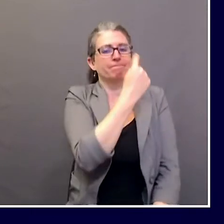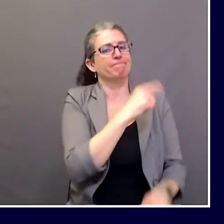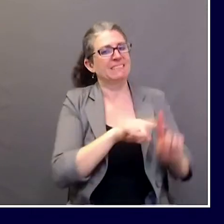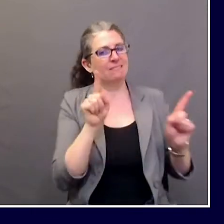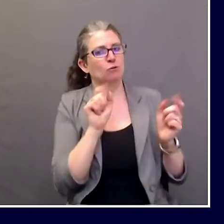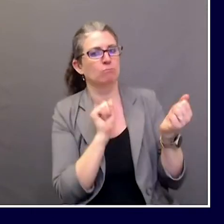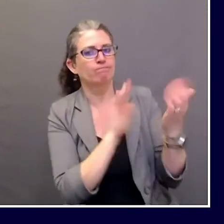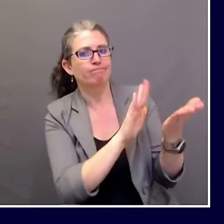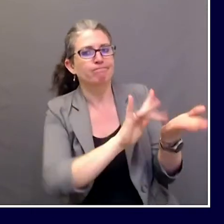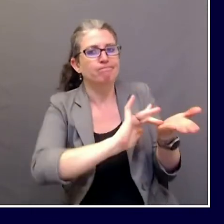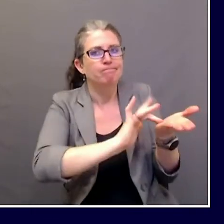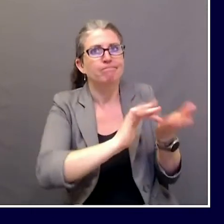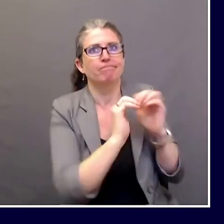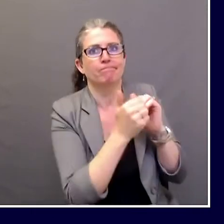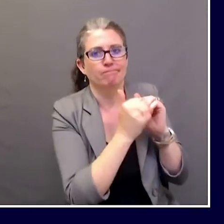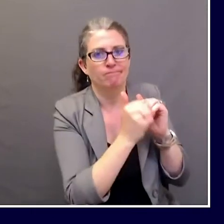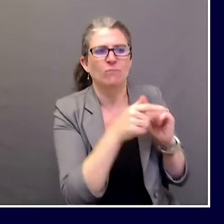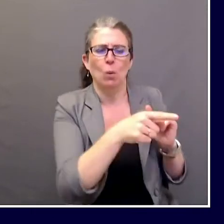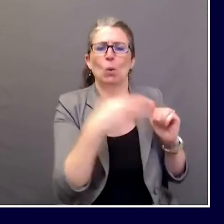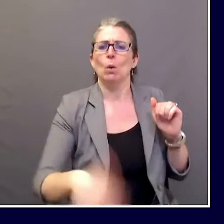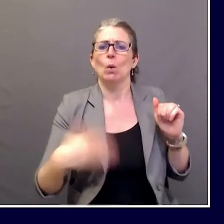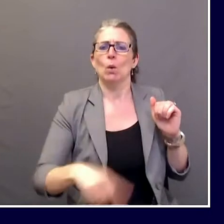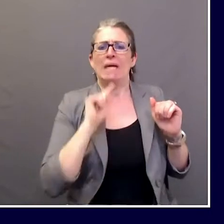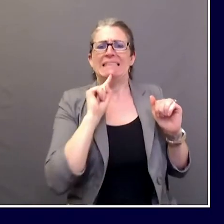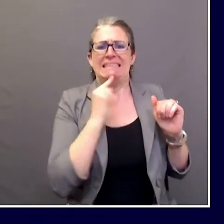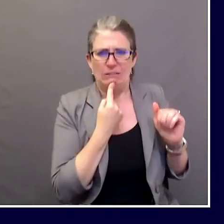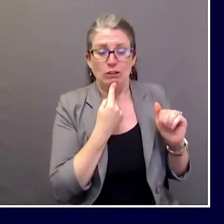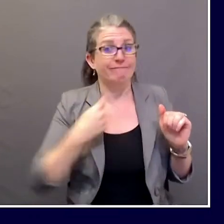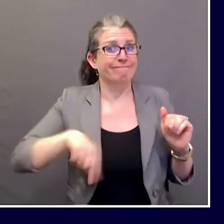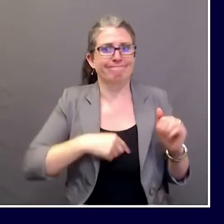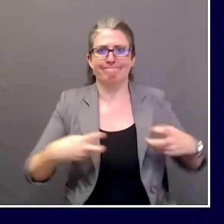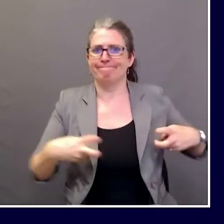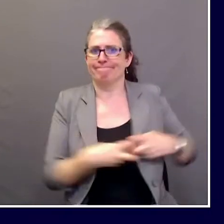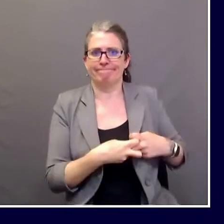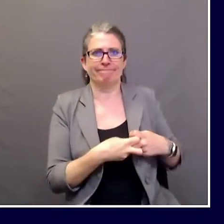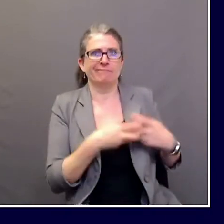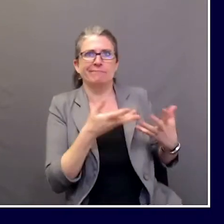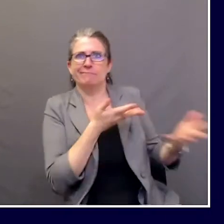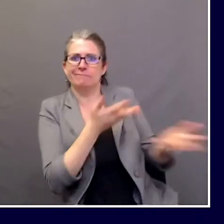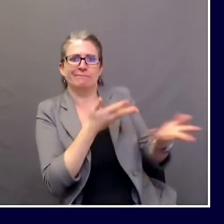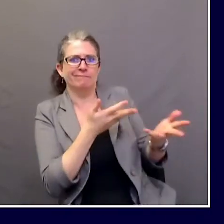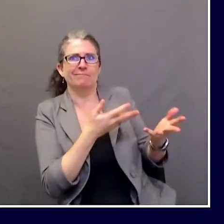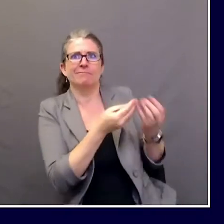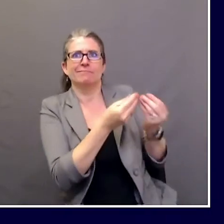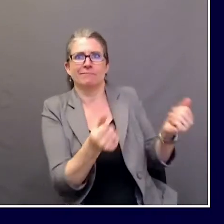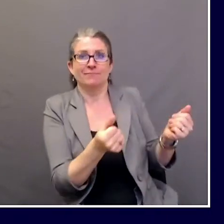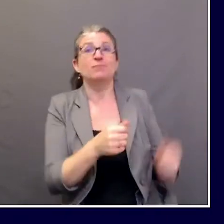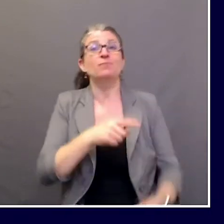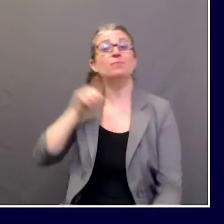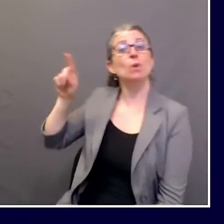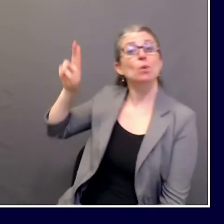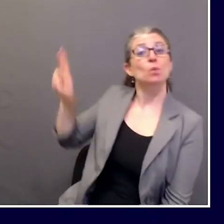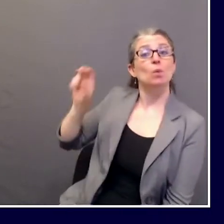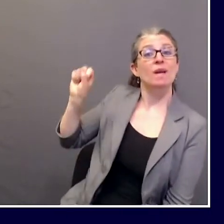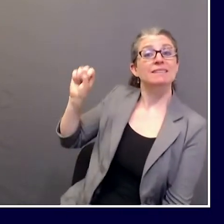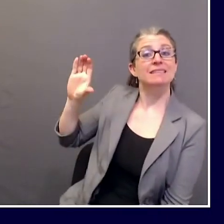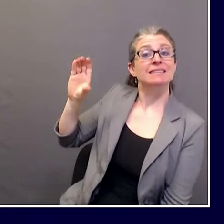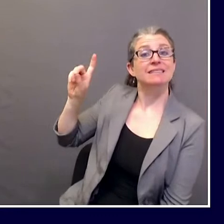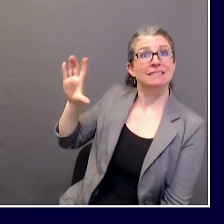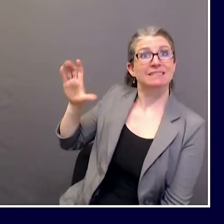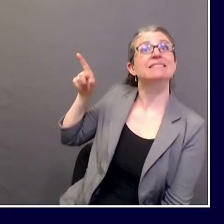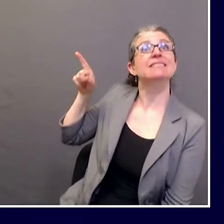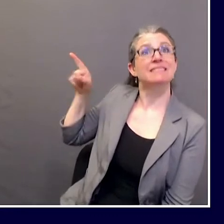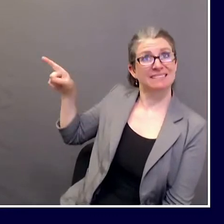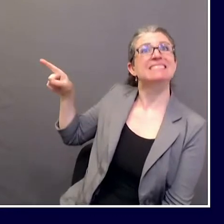meeting to review and analyze the data around these 6 cases. Until that review is complete,